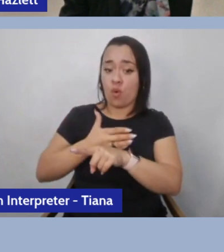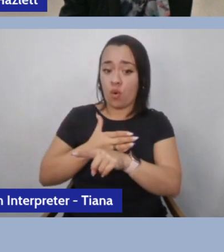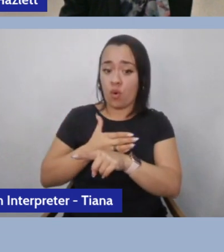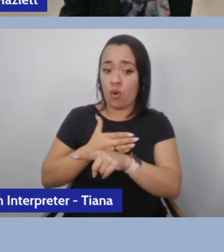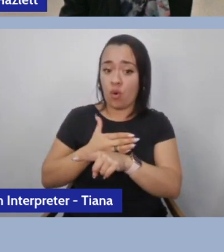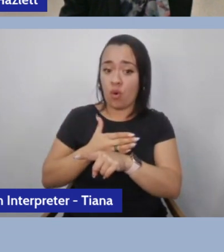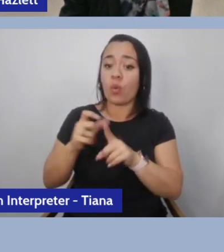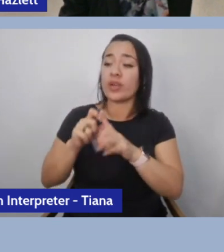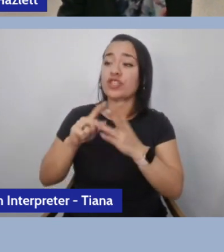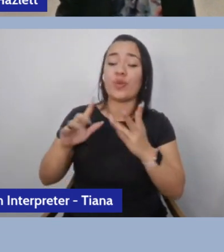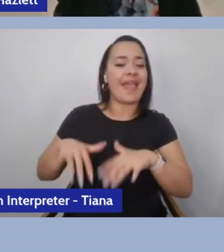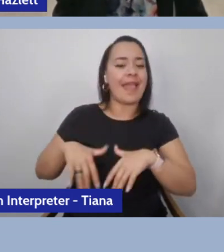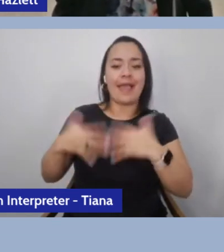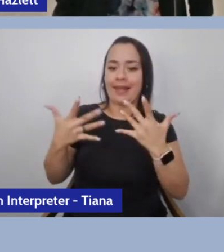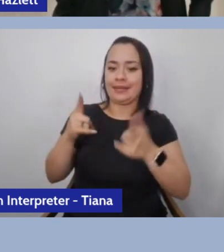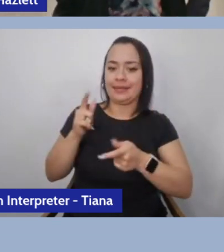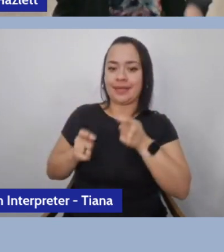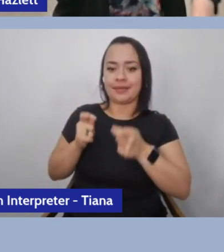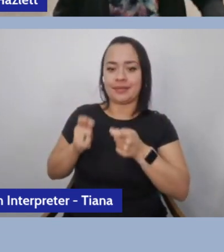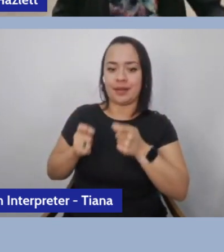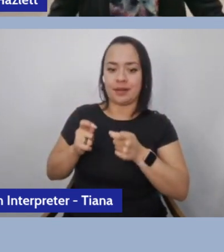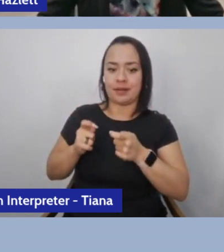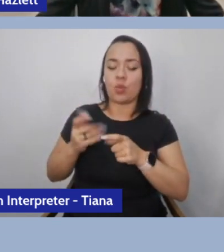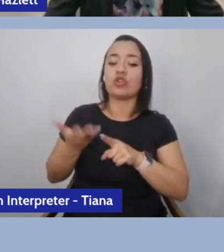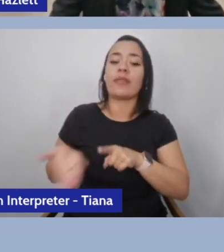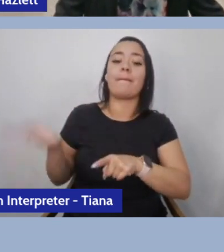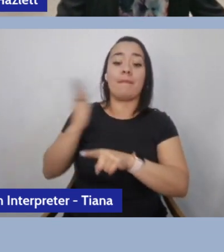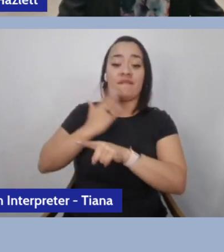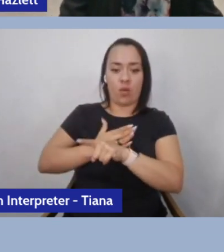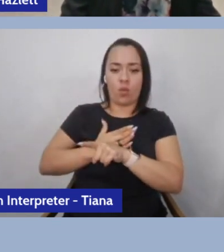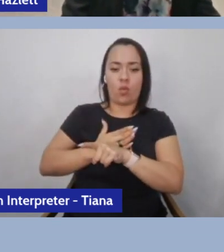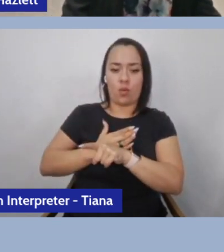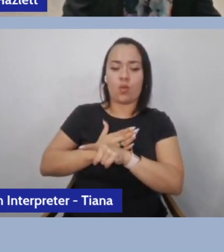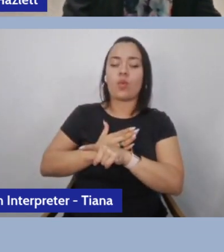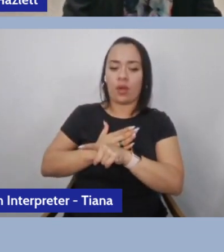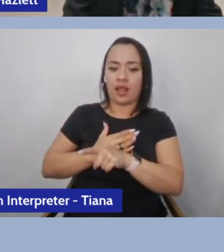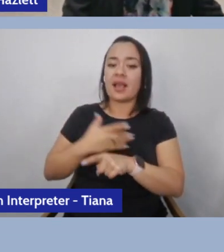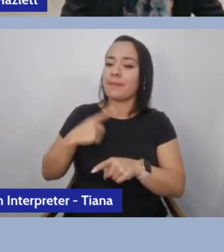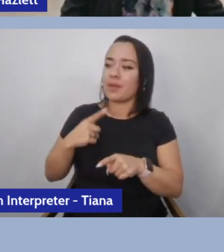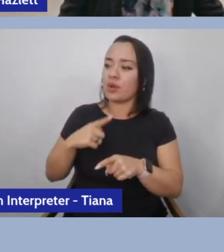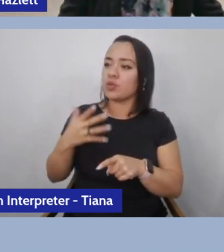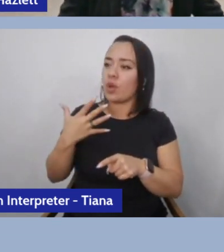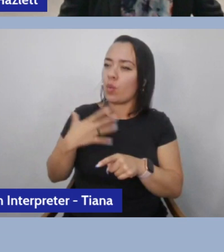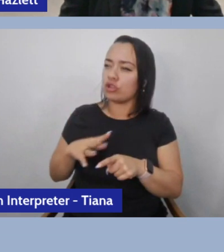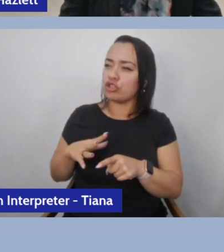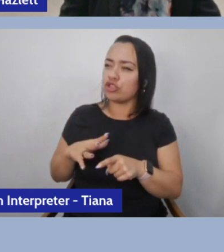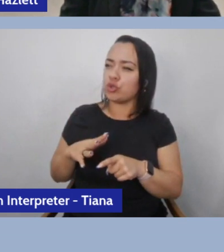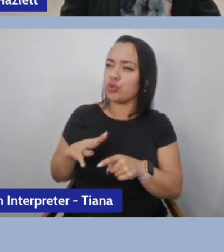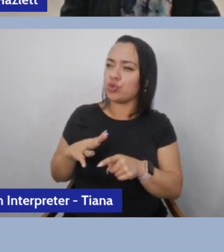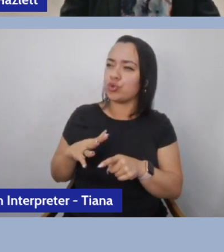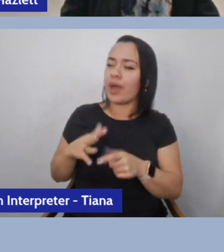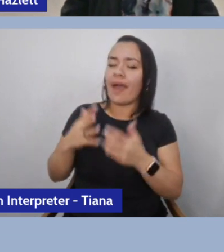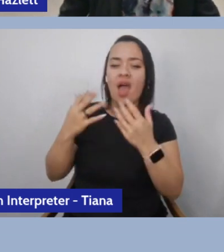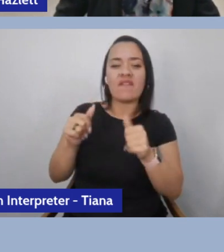cognitive testing, because we really want to be able to contextualize what it is that